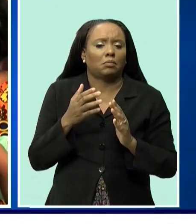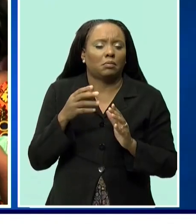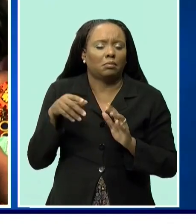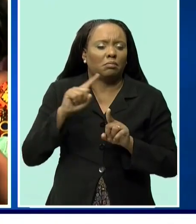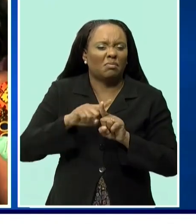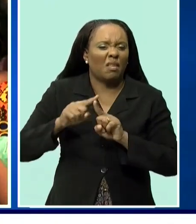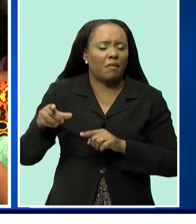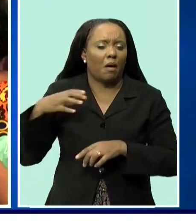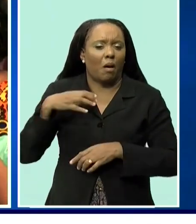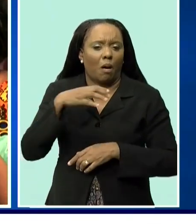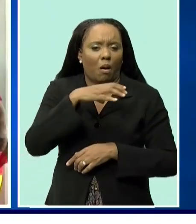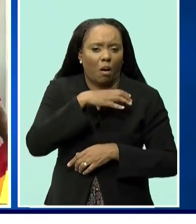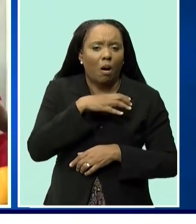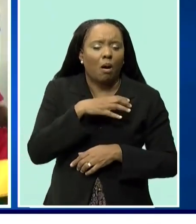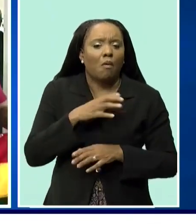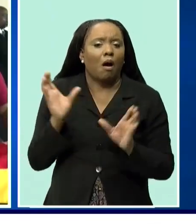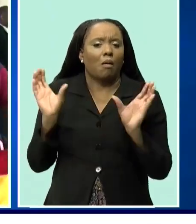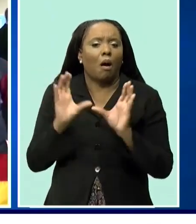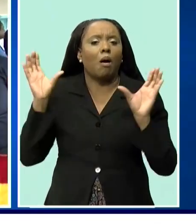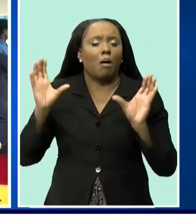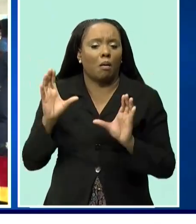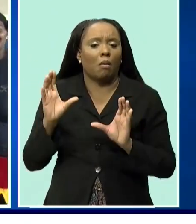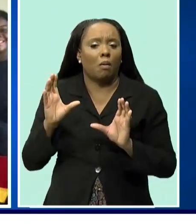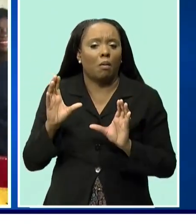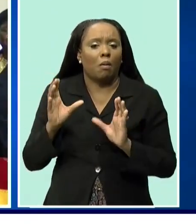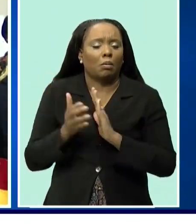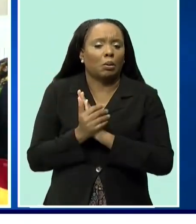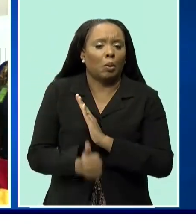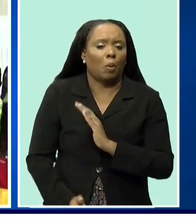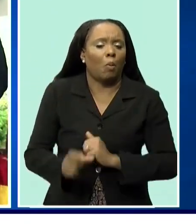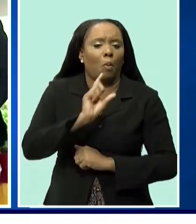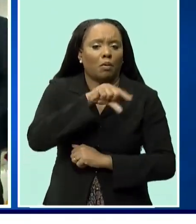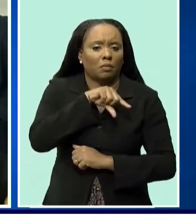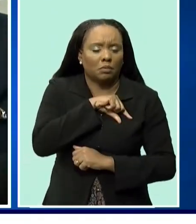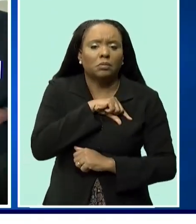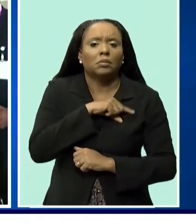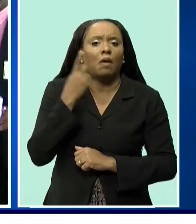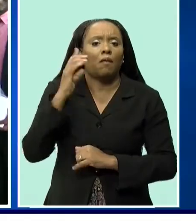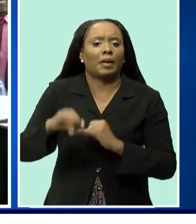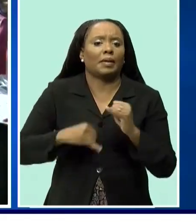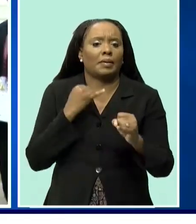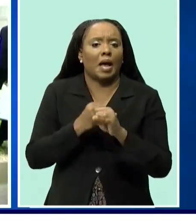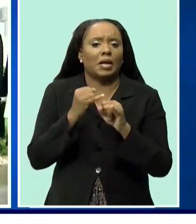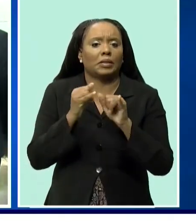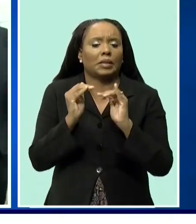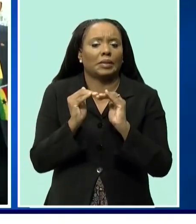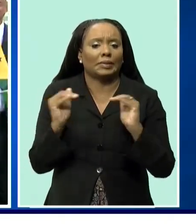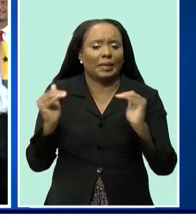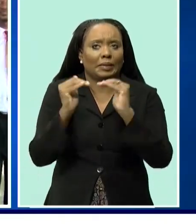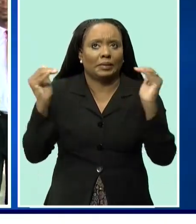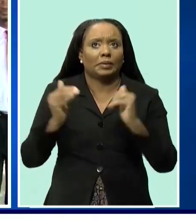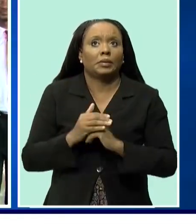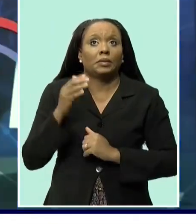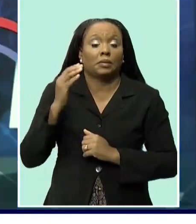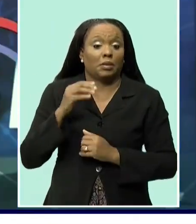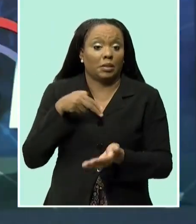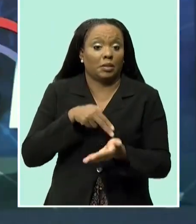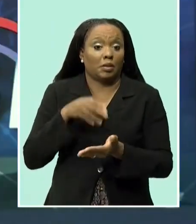Midwives protocols. So these nurses meet international standards. The nurses will be in Barbados for a period of 2